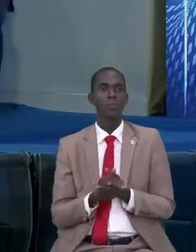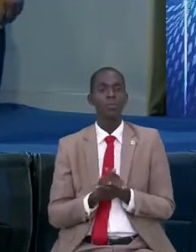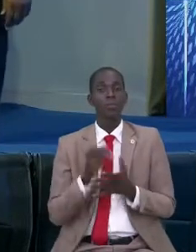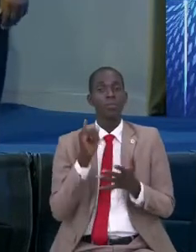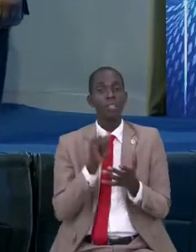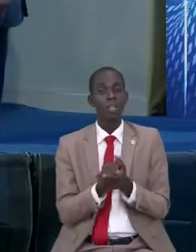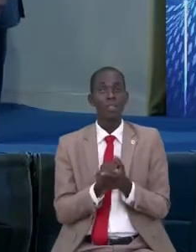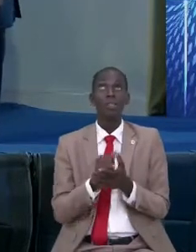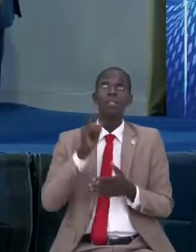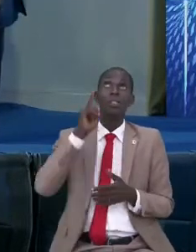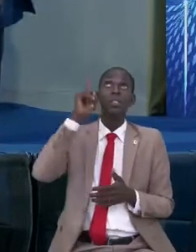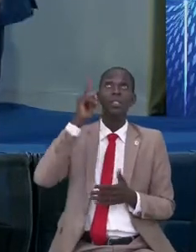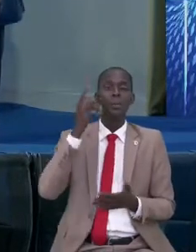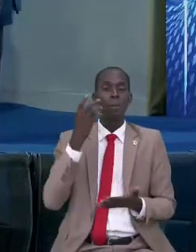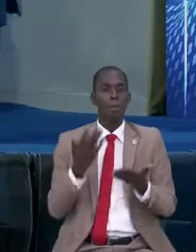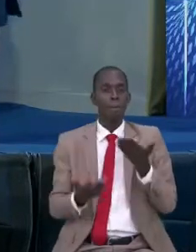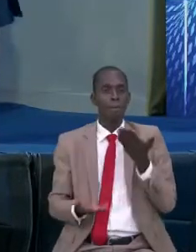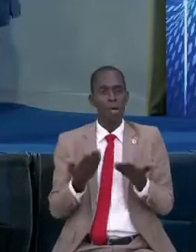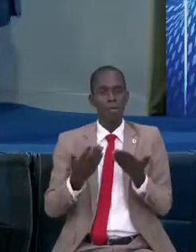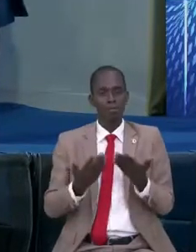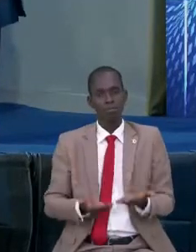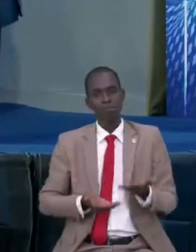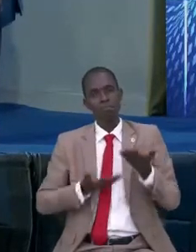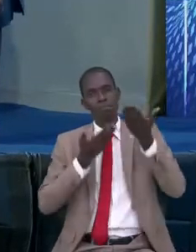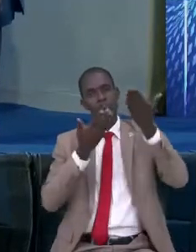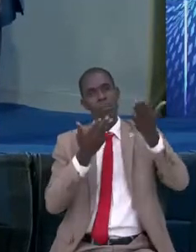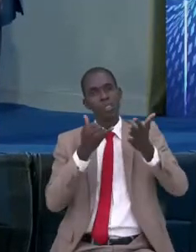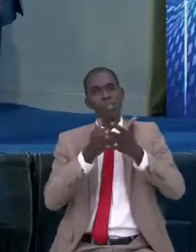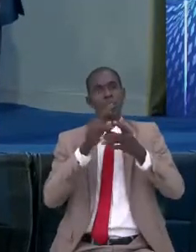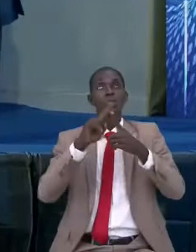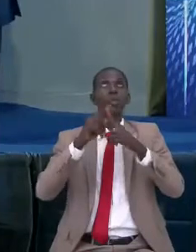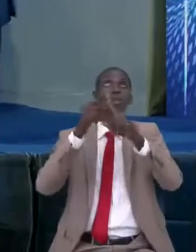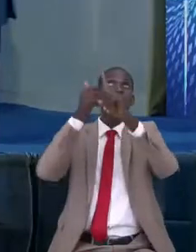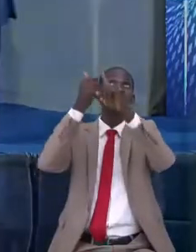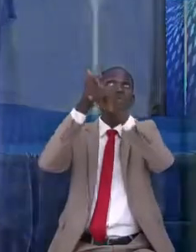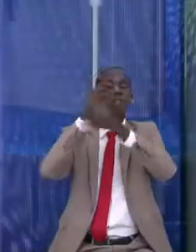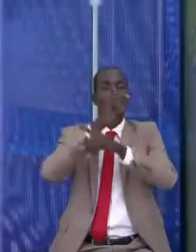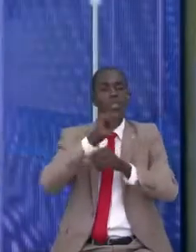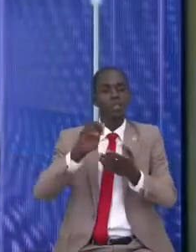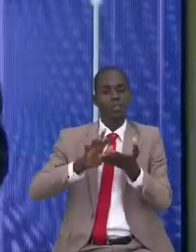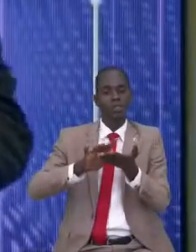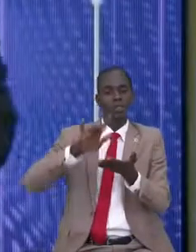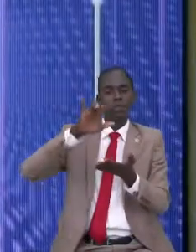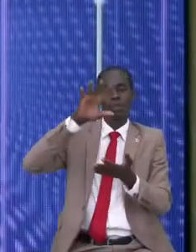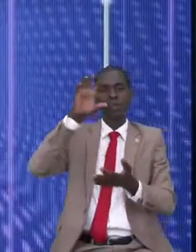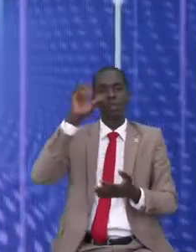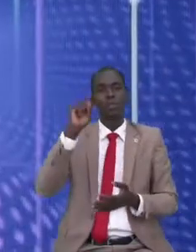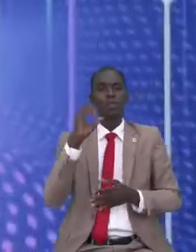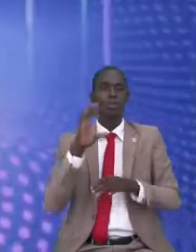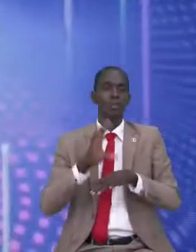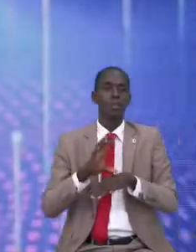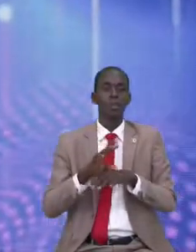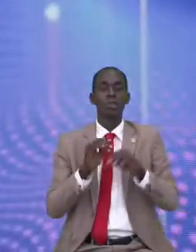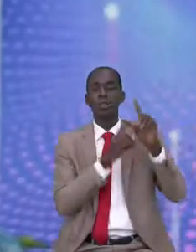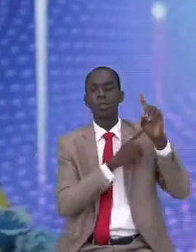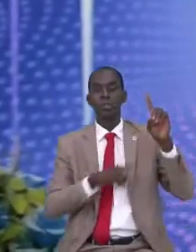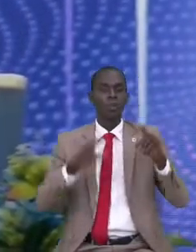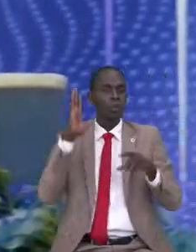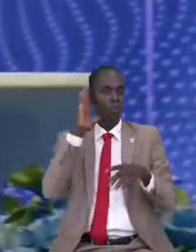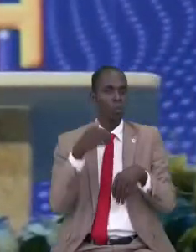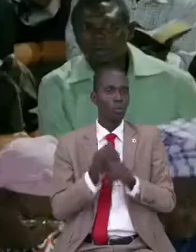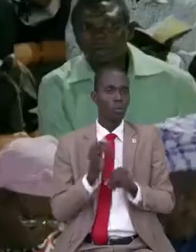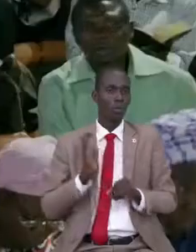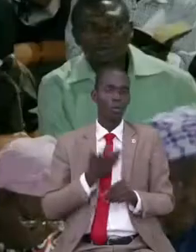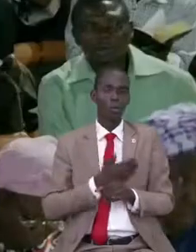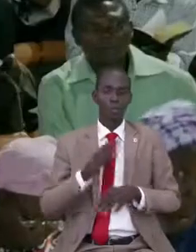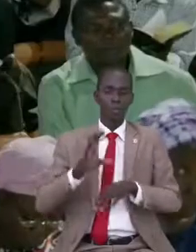he might present it to himself a glorious church. The Lord will make our church a